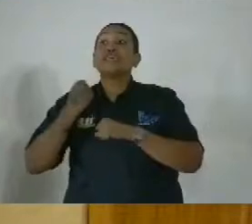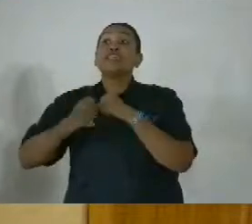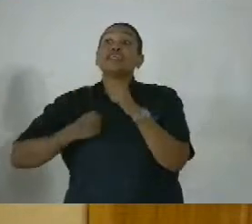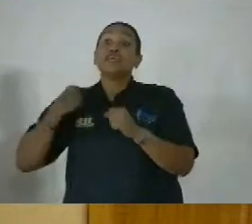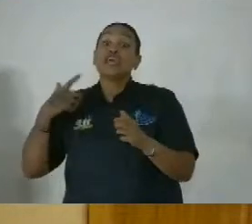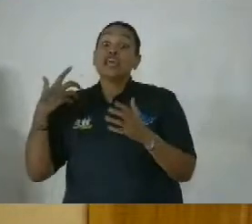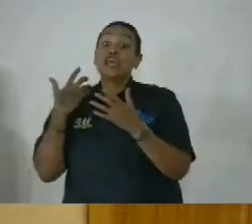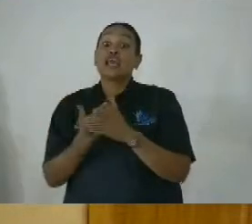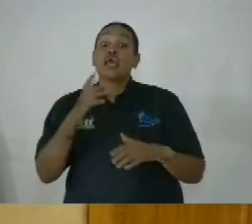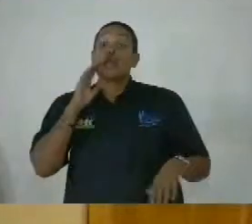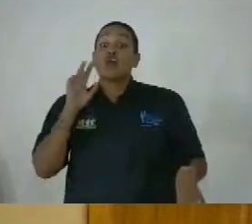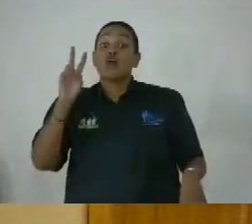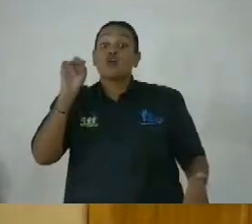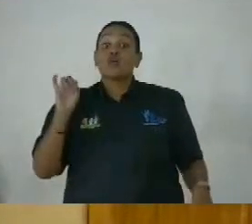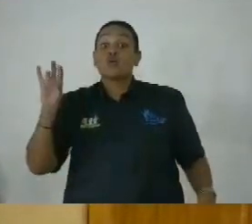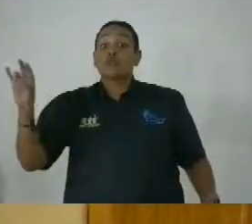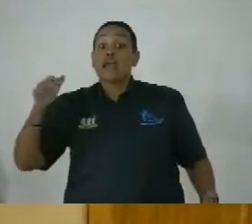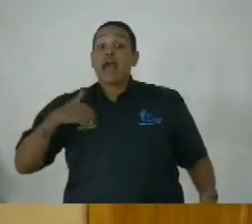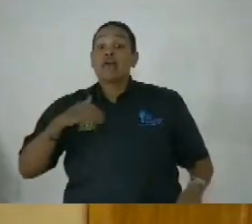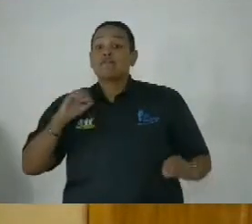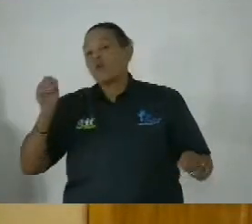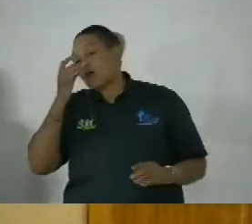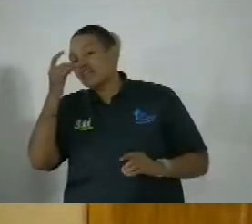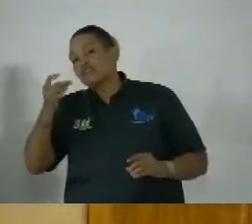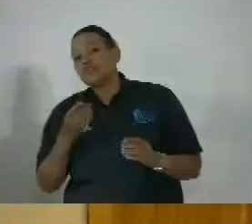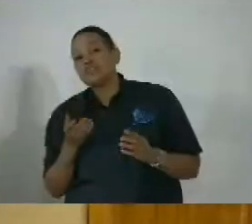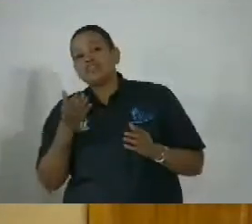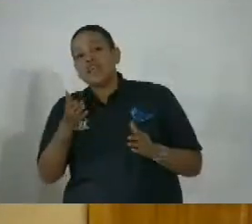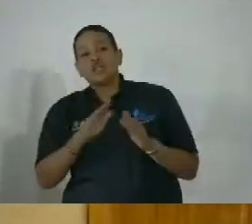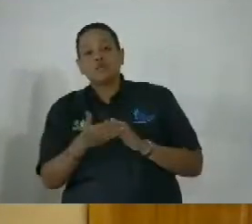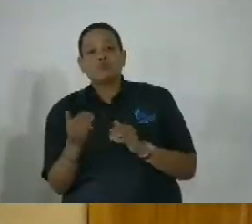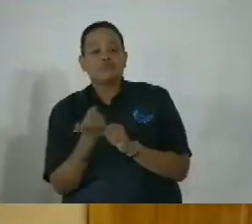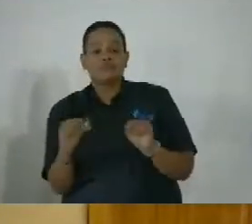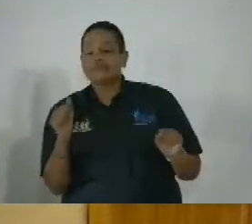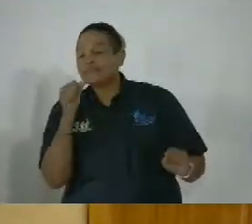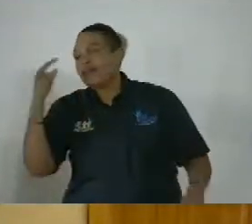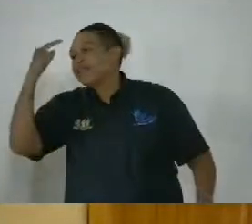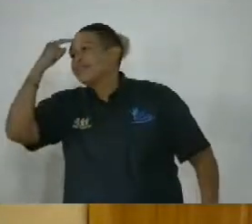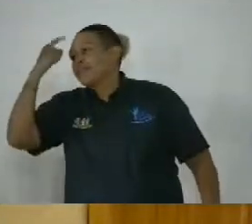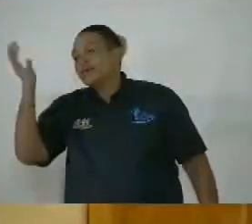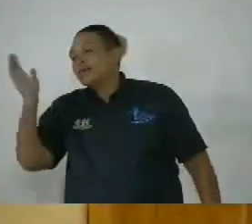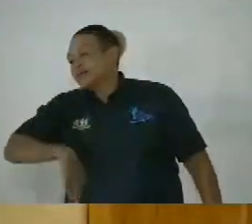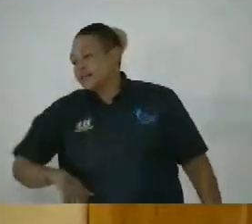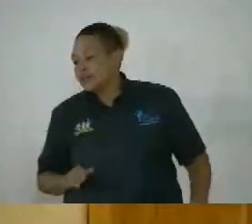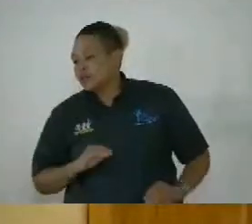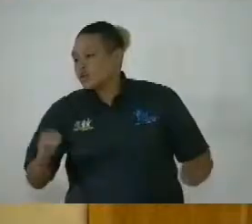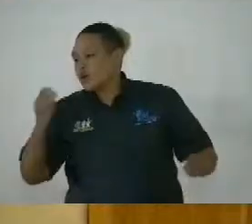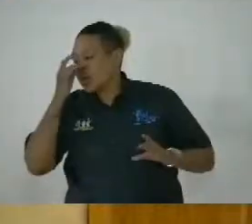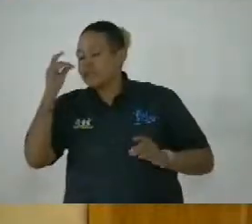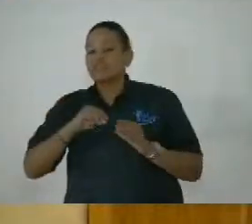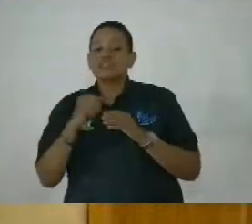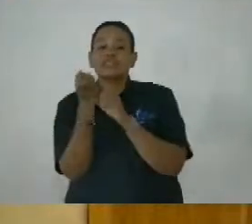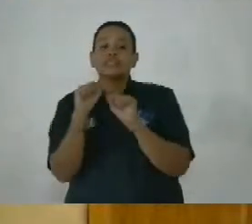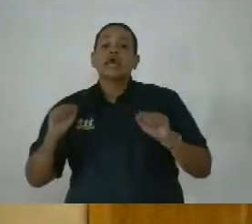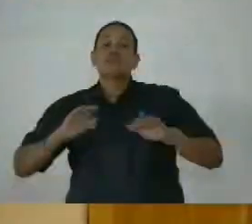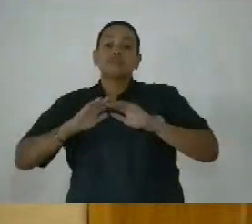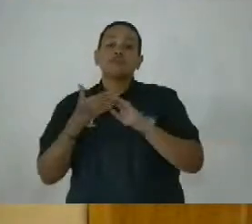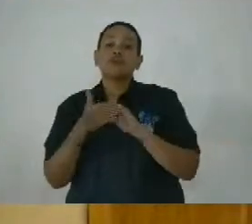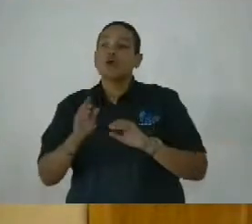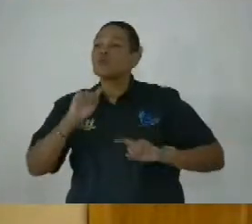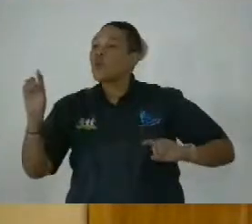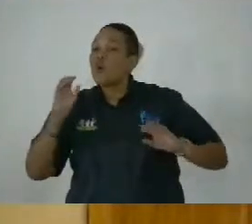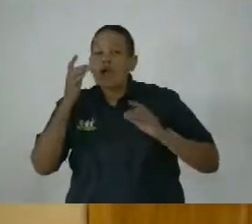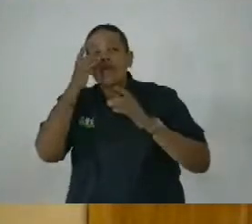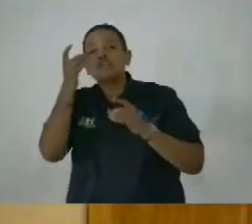to 2007 had no interest in the safety of Jamaicans. Absolutely no interest in public order and